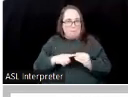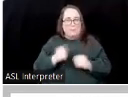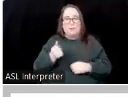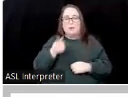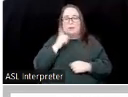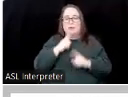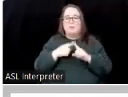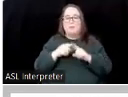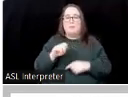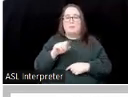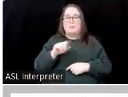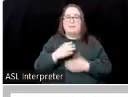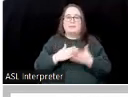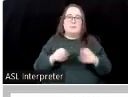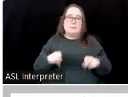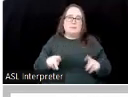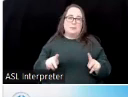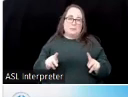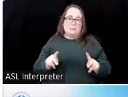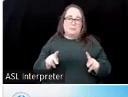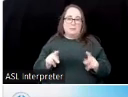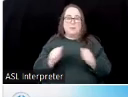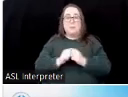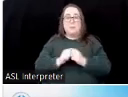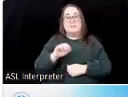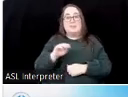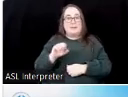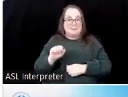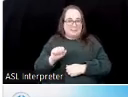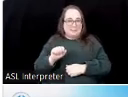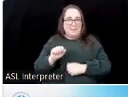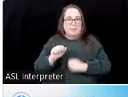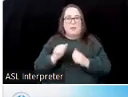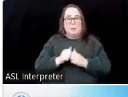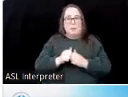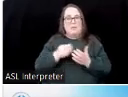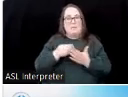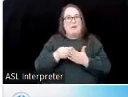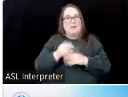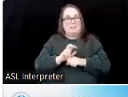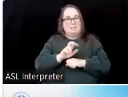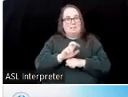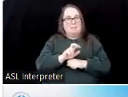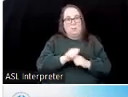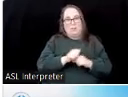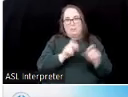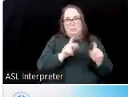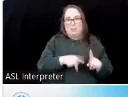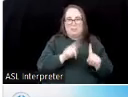from Melissa some of the opportunities within CMS through the Money Follows the Person program and the